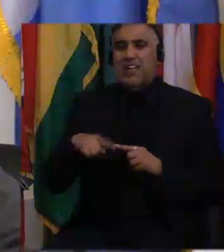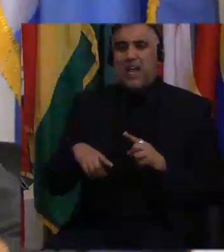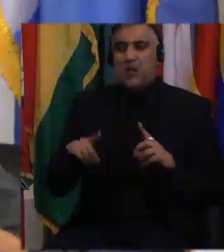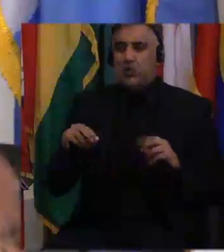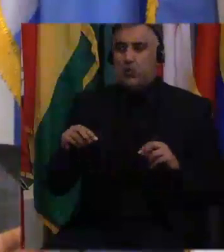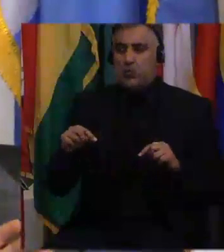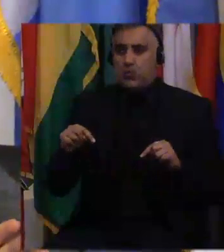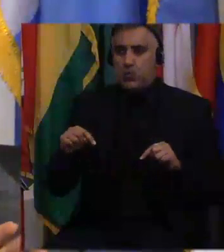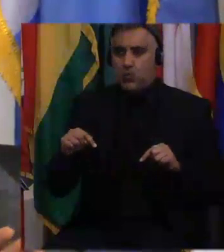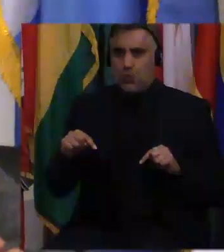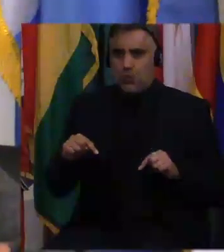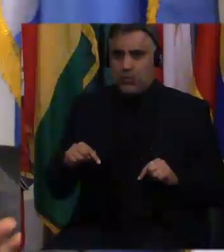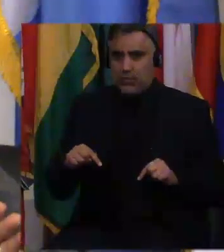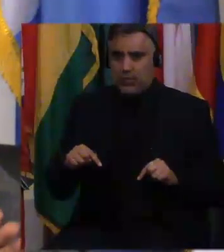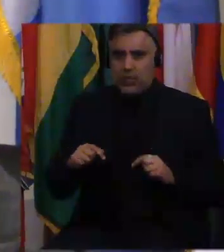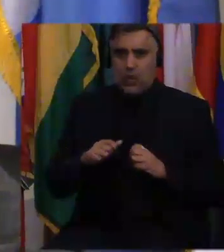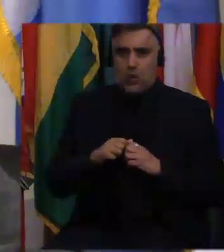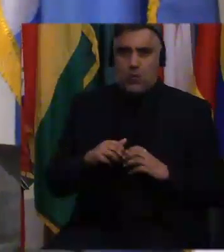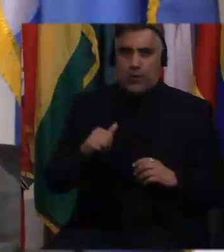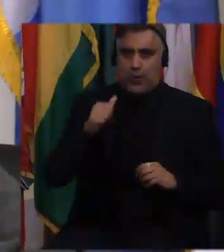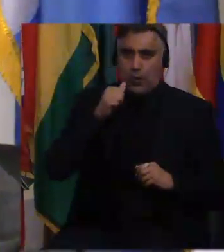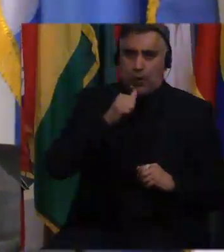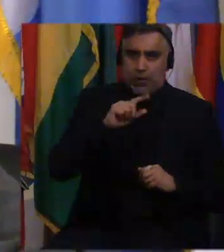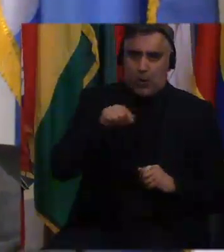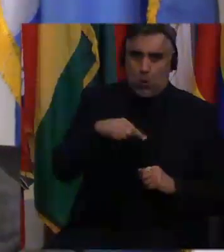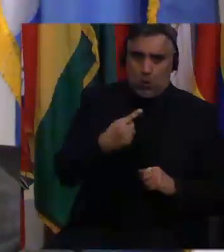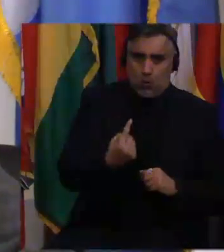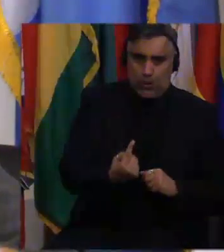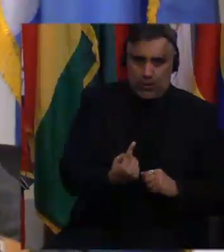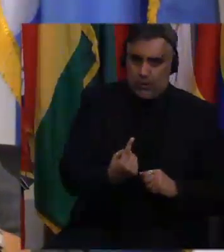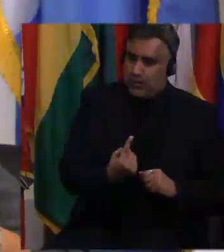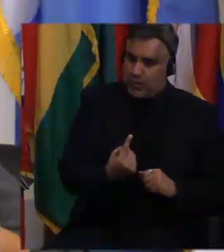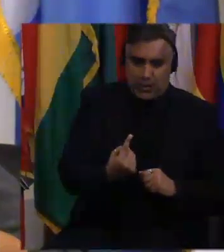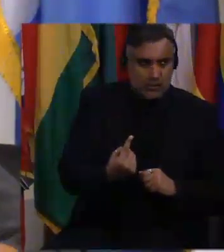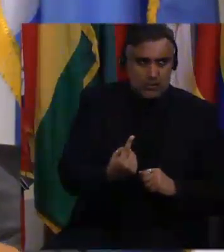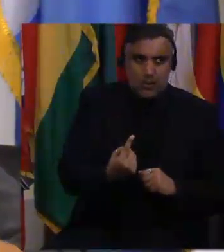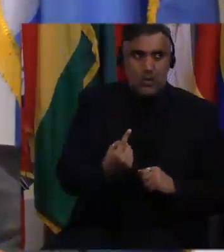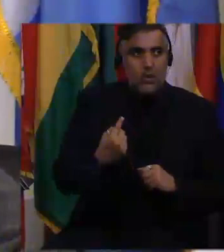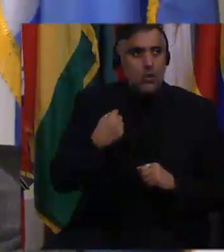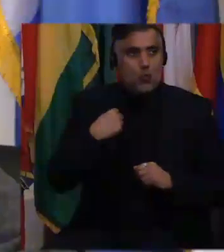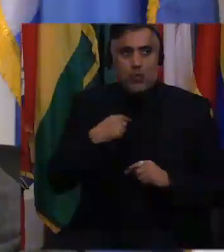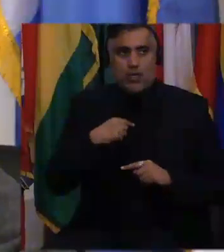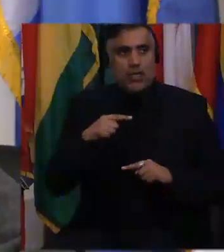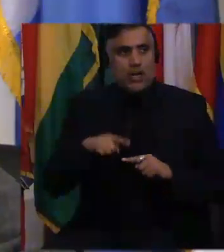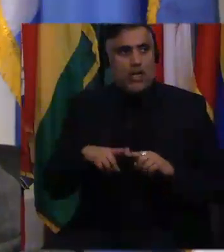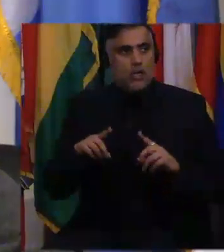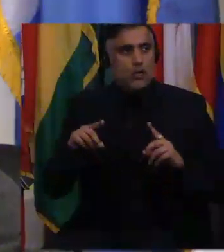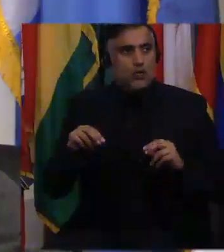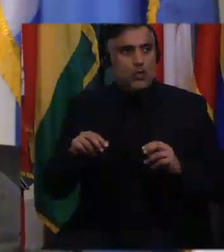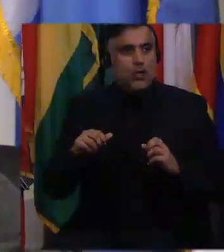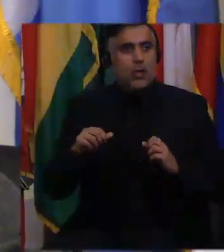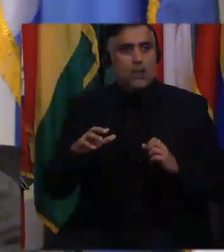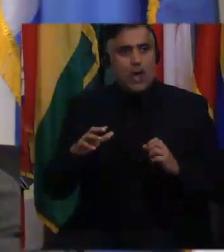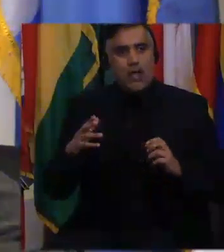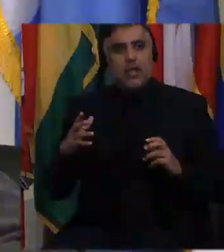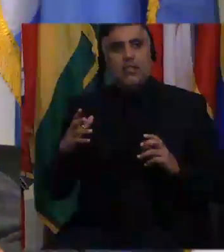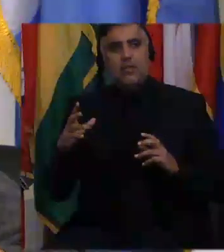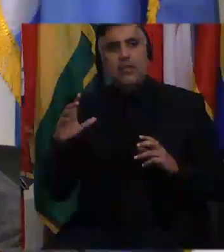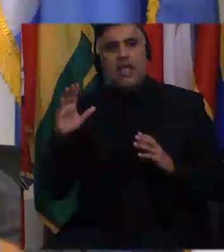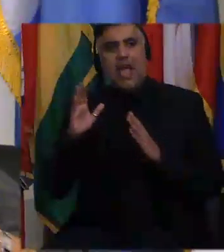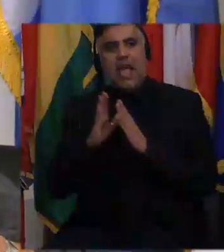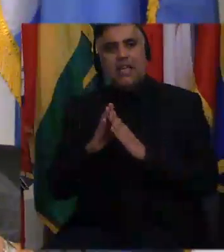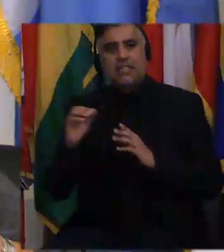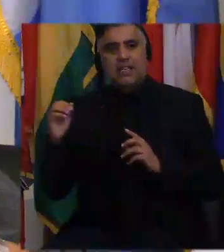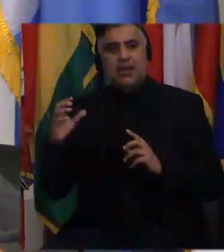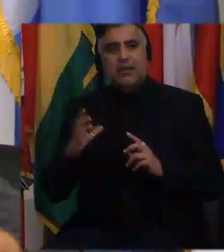this with women only, and we cannot do it also by simply asking